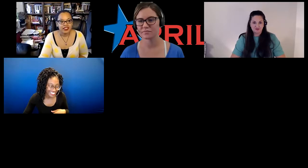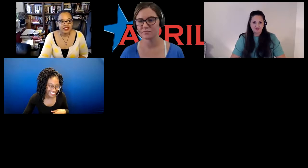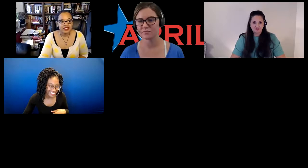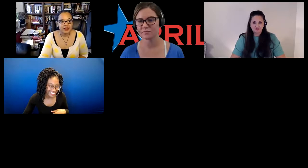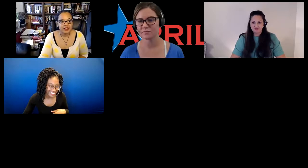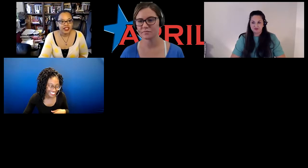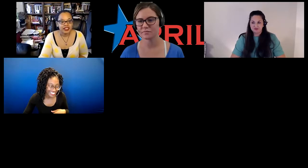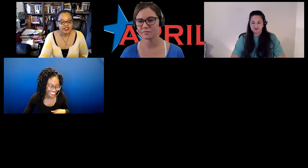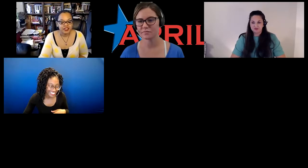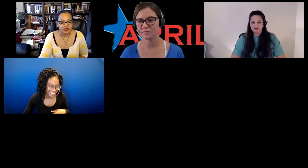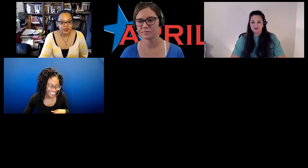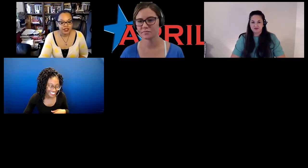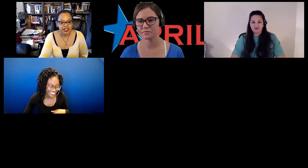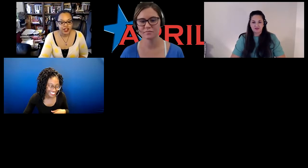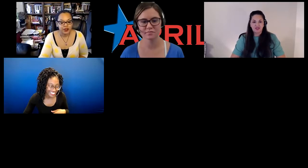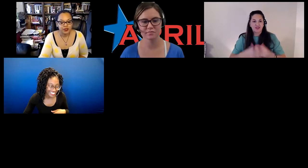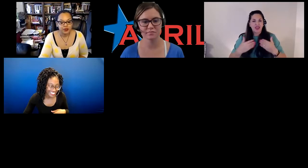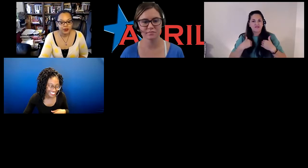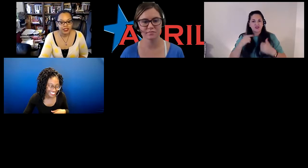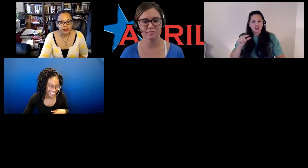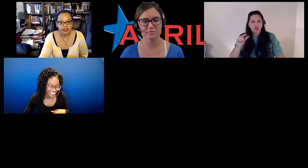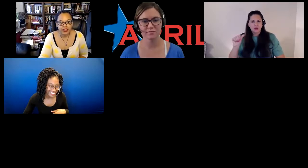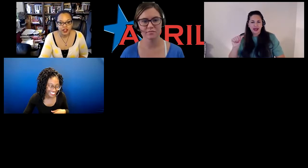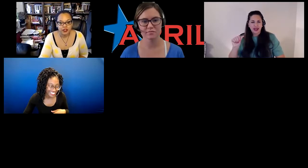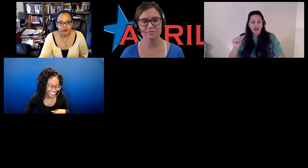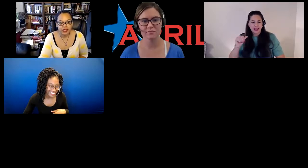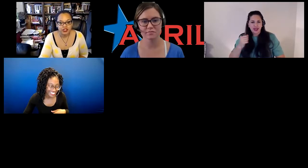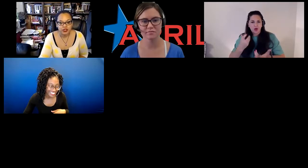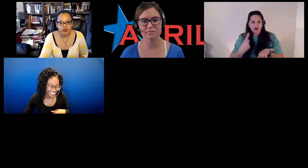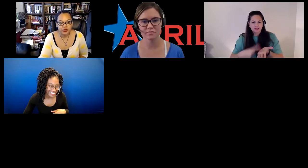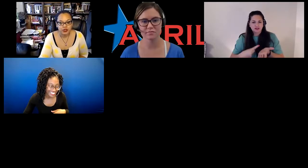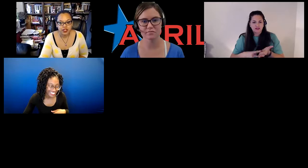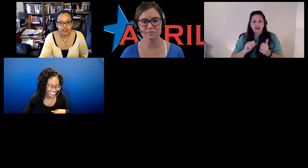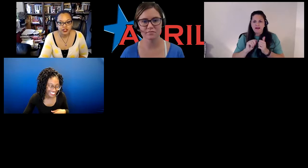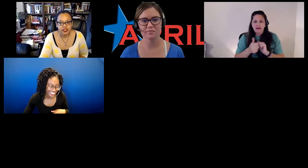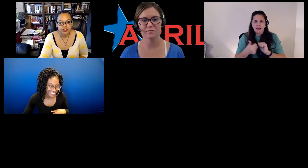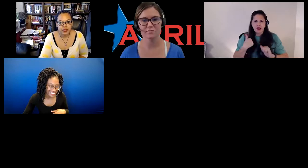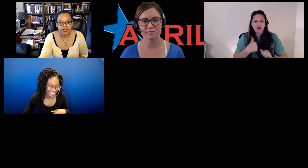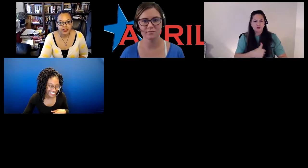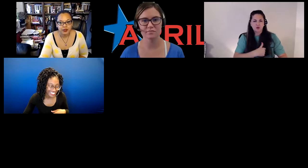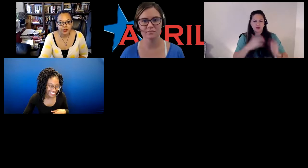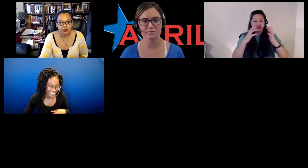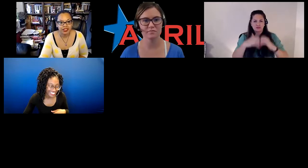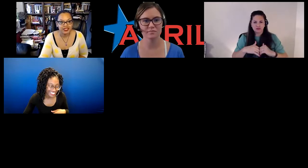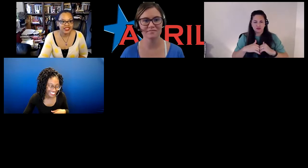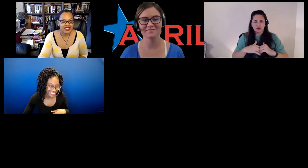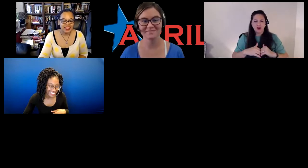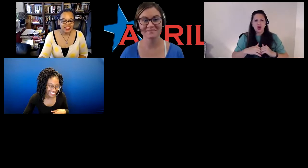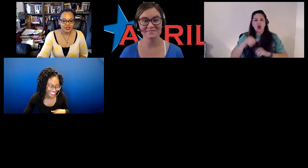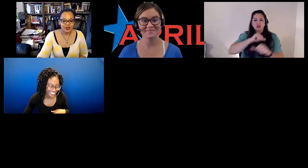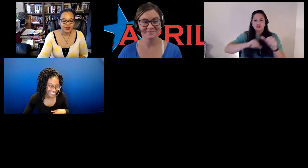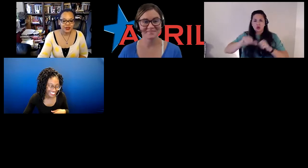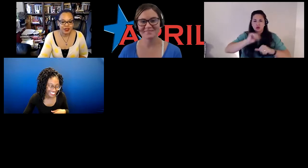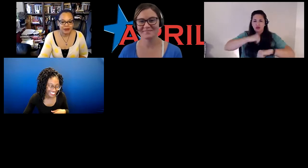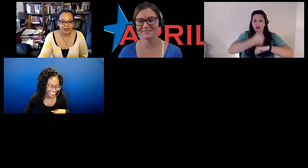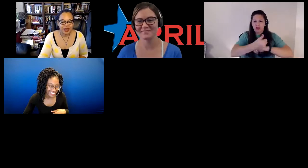There is a Q&A that I'll address really quick. How do we undo social constructs of bias in the workplace?